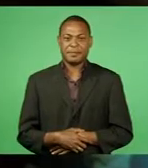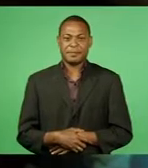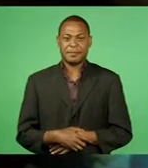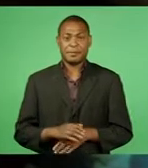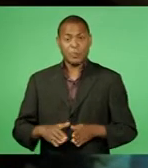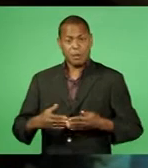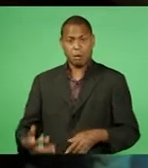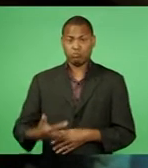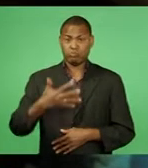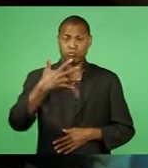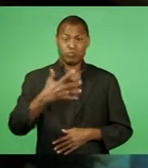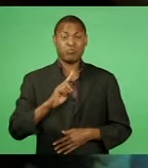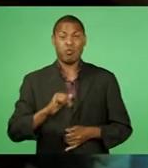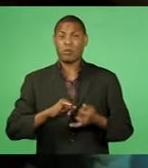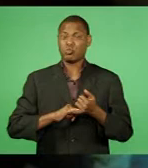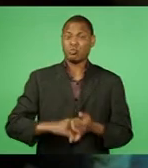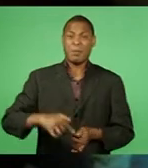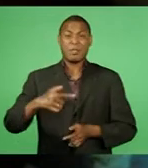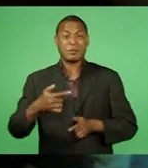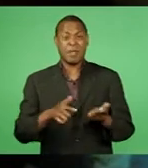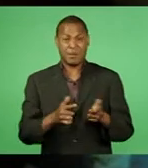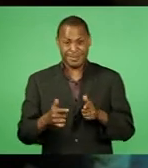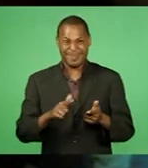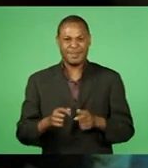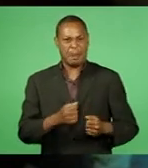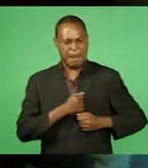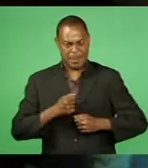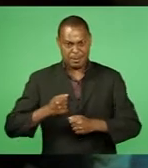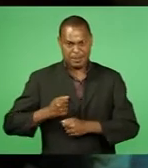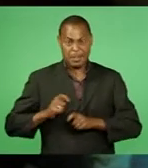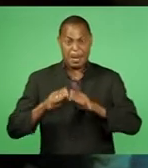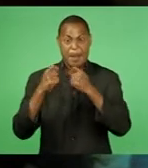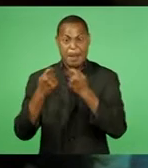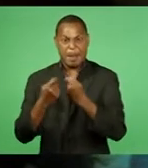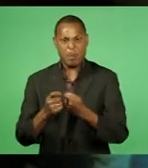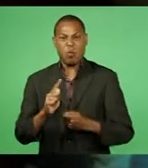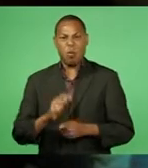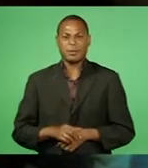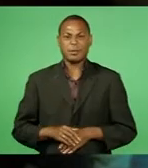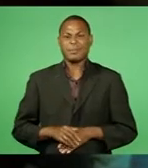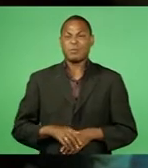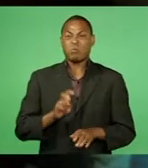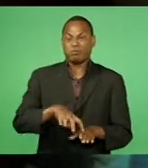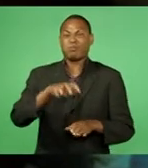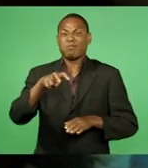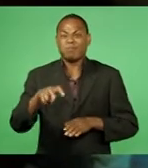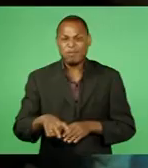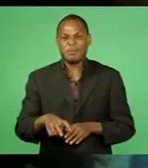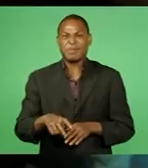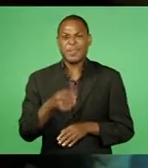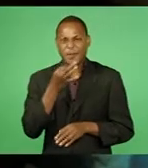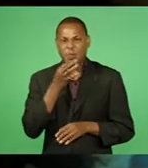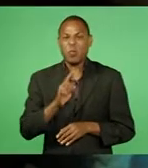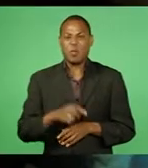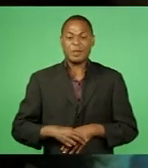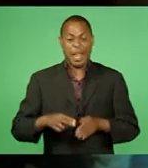Currently fifth on the Super 7 Series table, the Army Sevens team will be aiming to jump a few spots at the completion of the